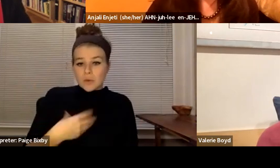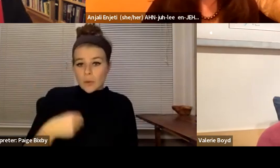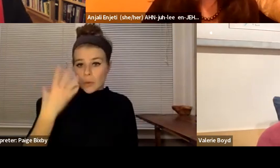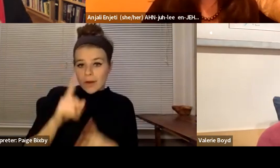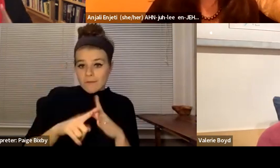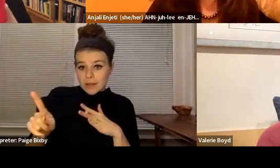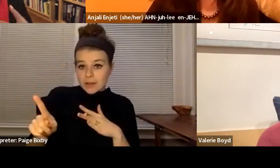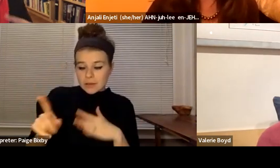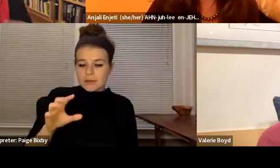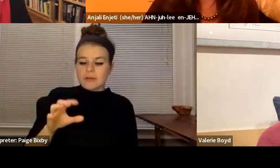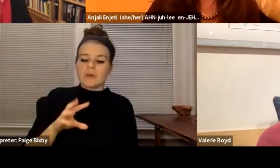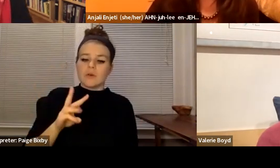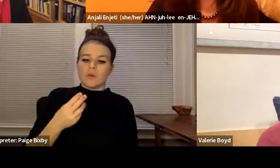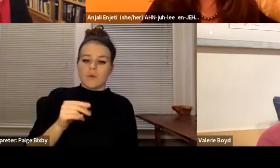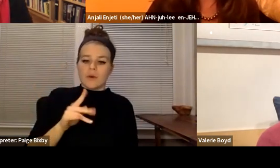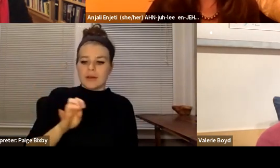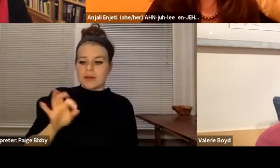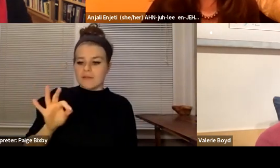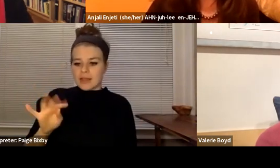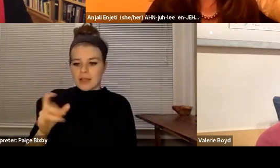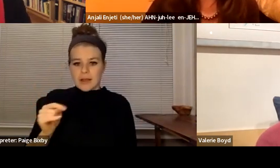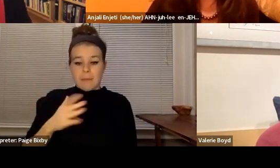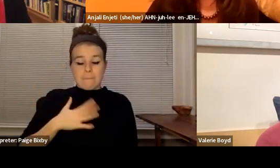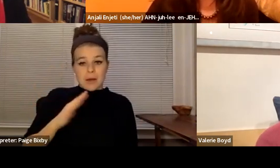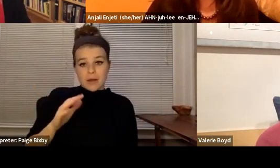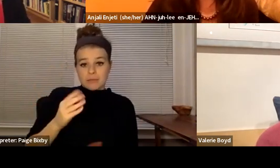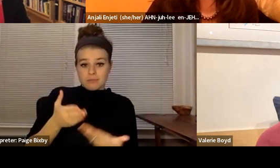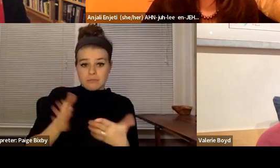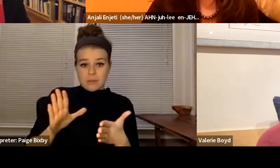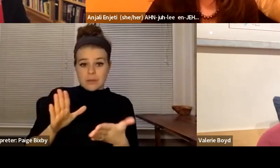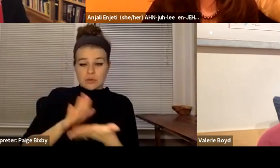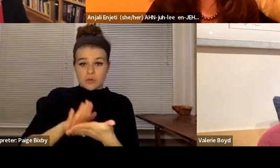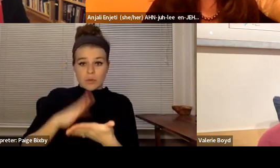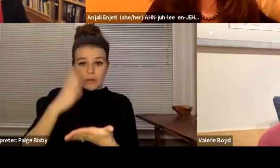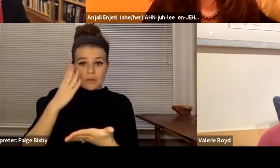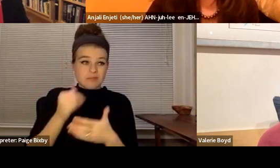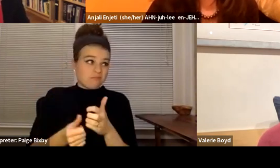So my Atlanta public school experience was mostly Black.